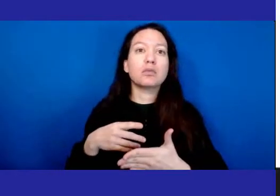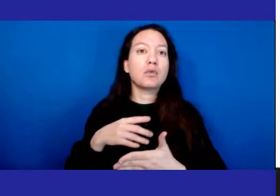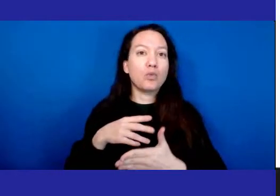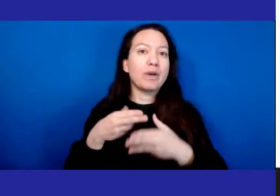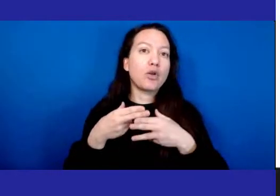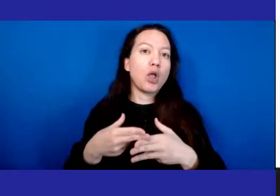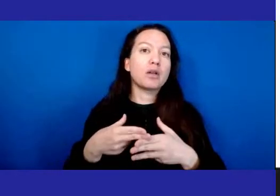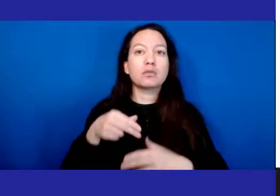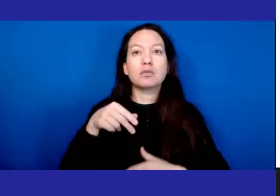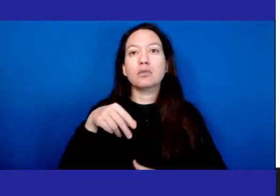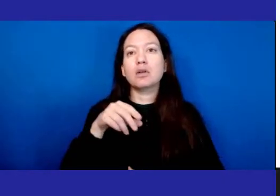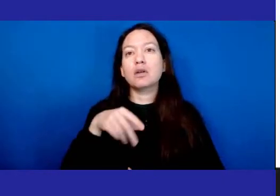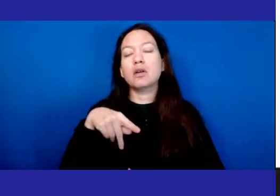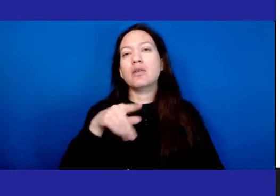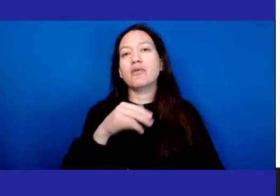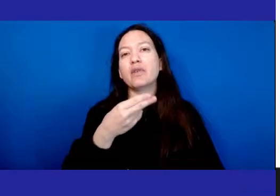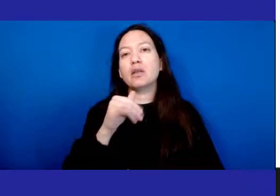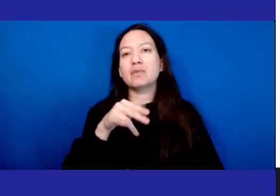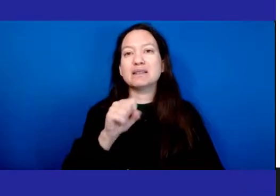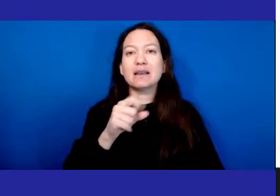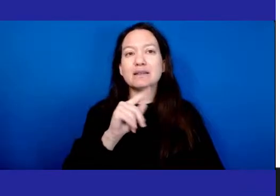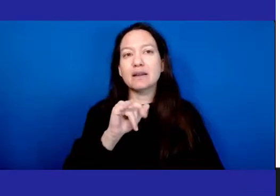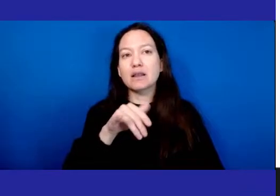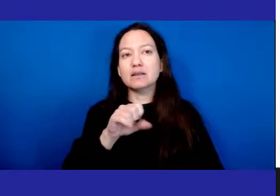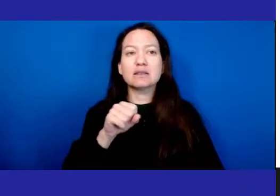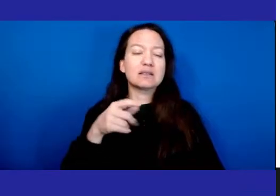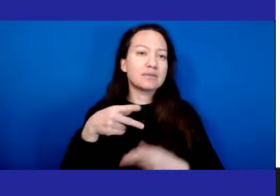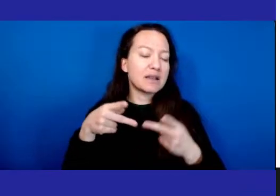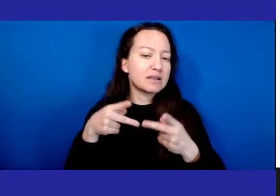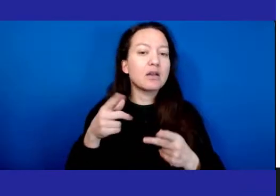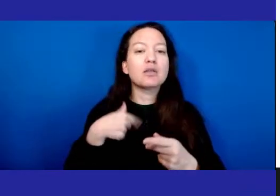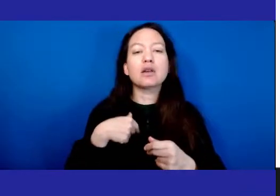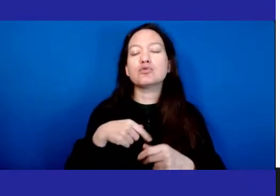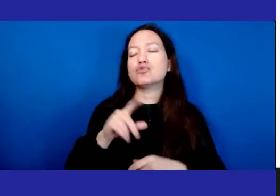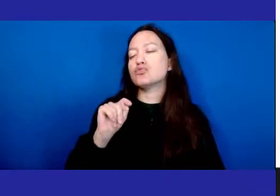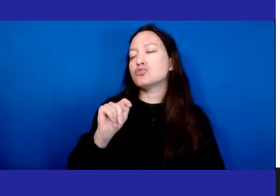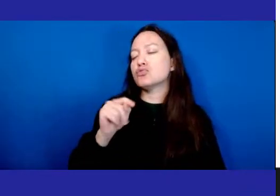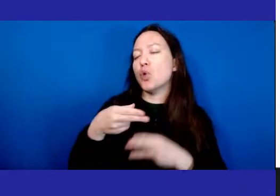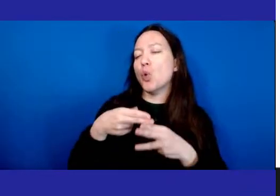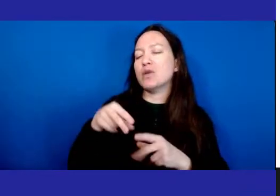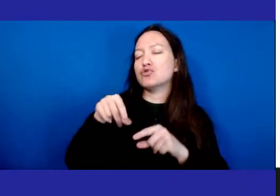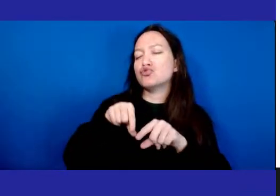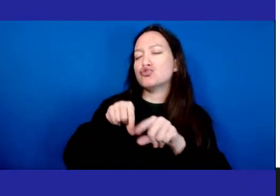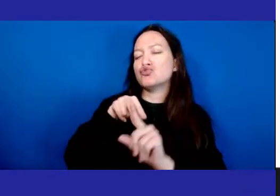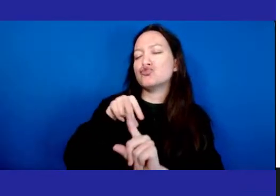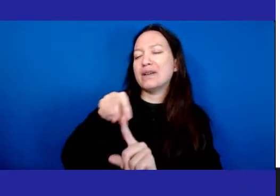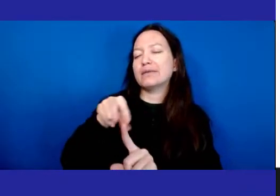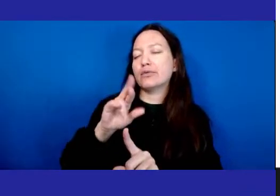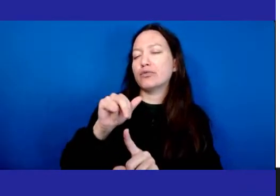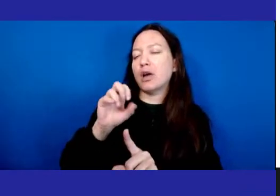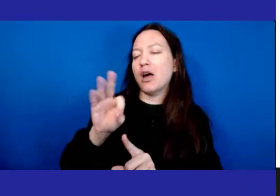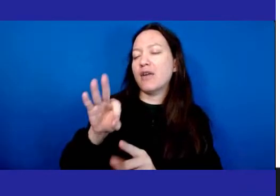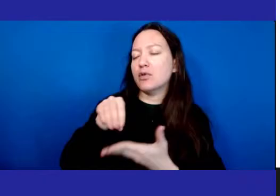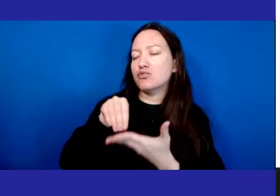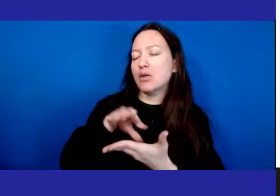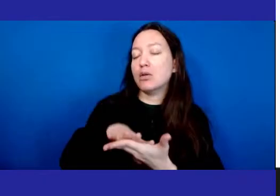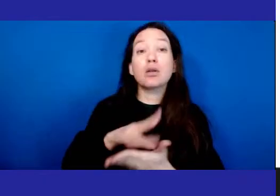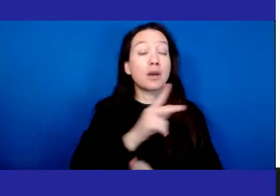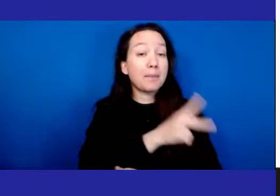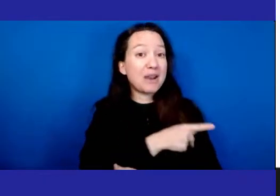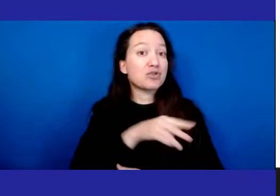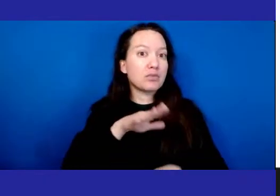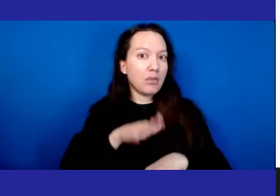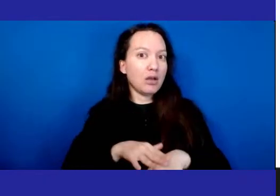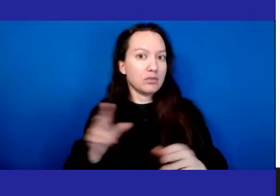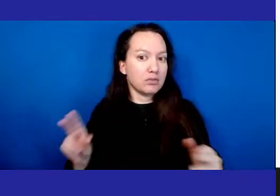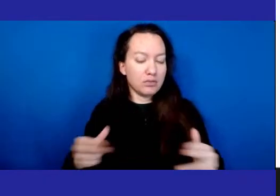So that is the tracing of record. And so patients are put on monitors when they